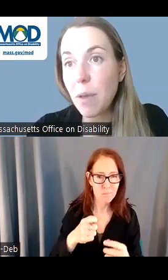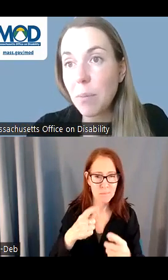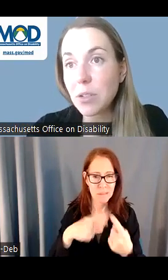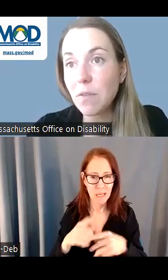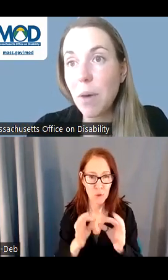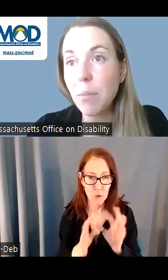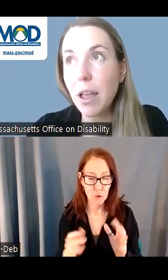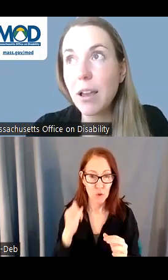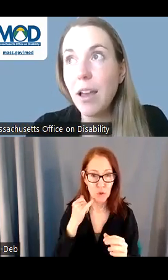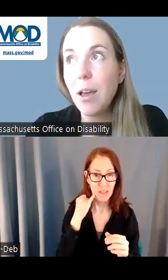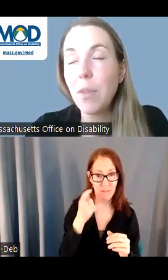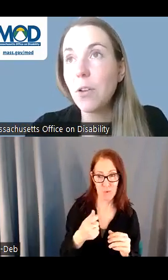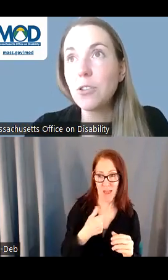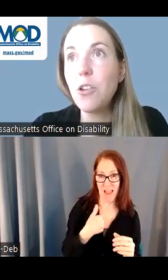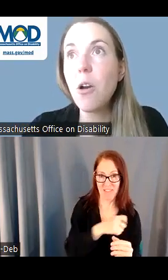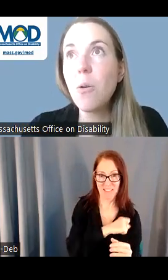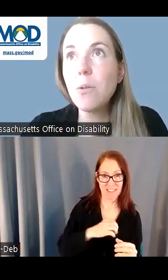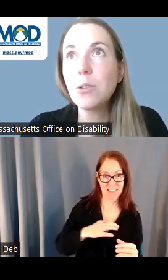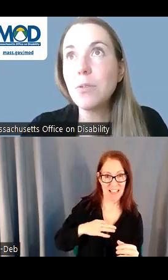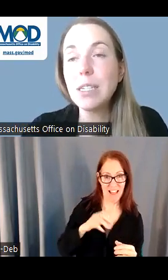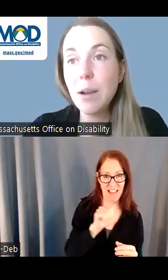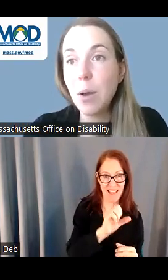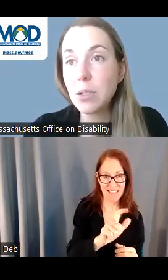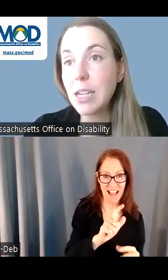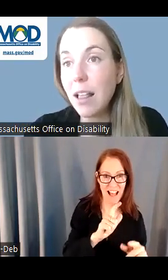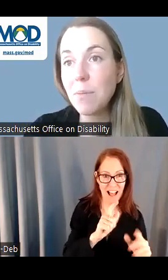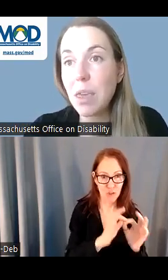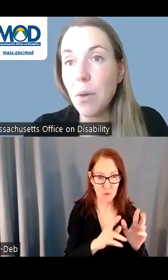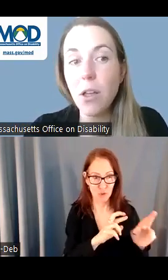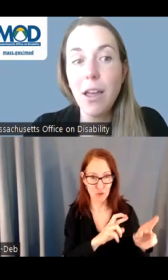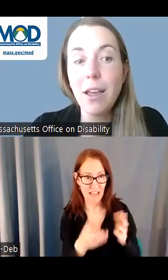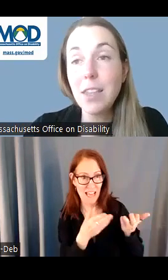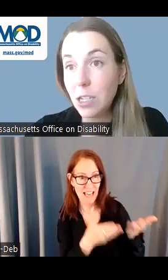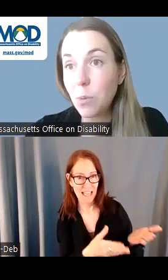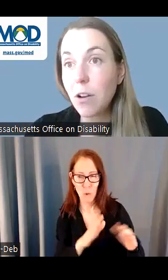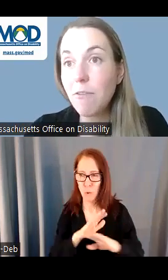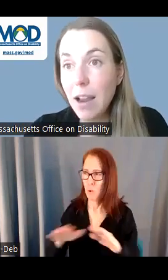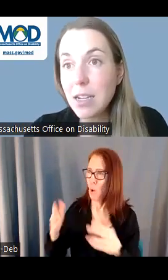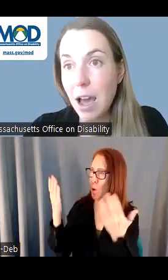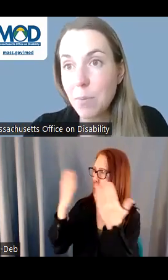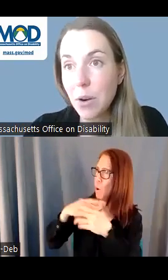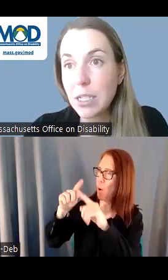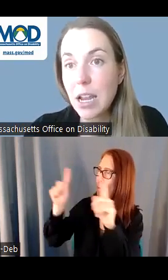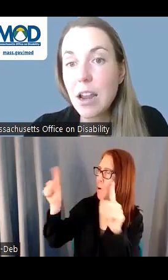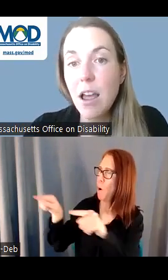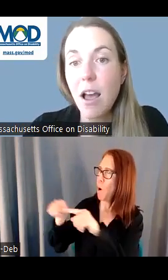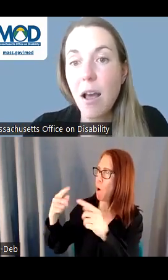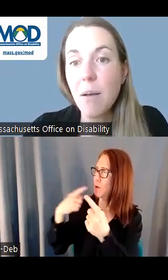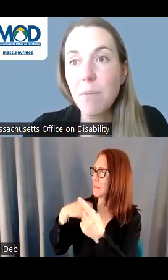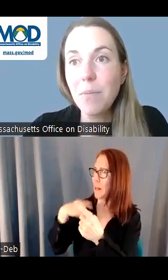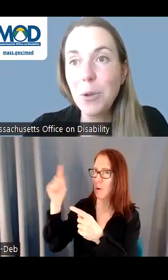with members of the public, but there's no sort of signpost telling people this is where to find that